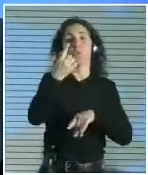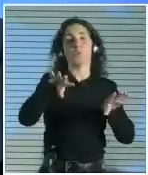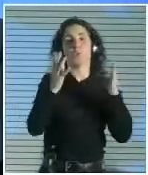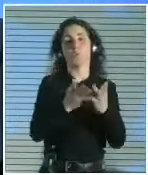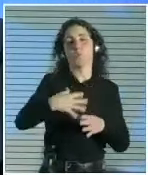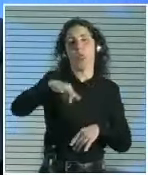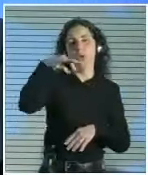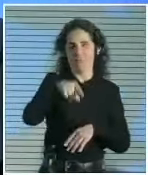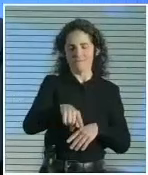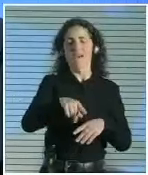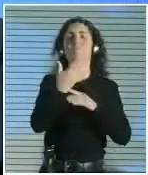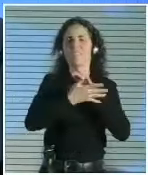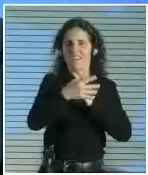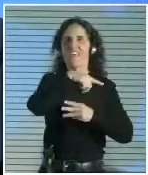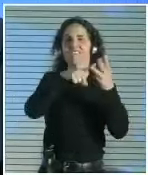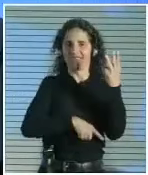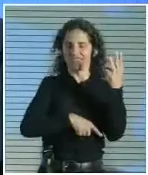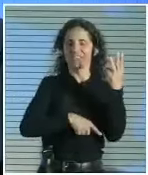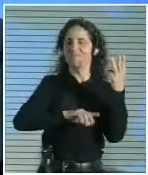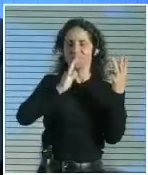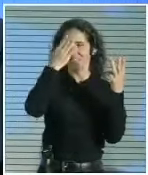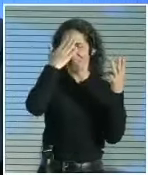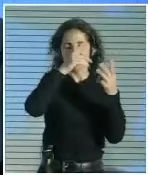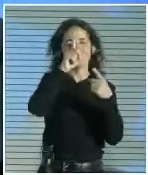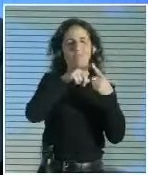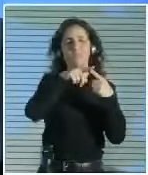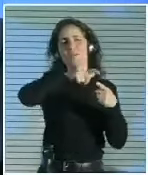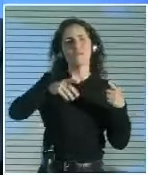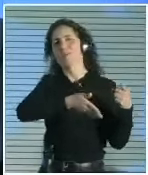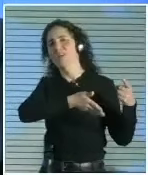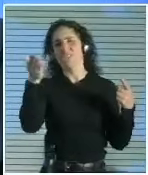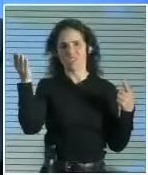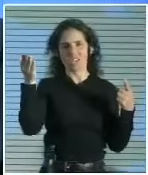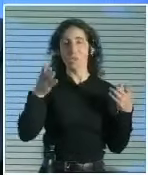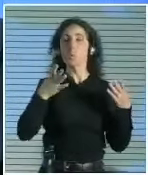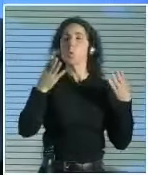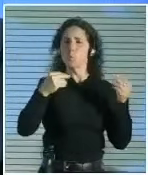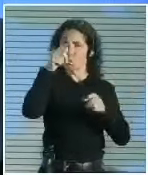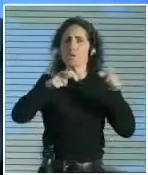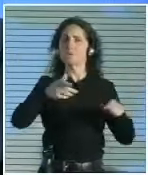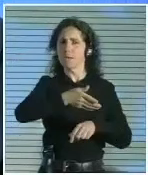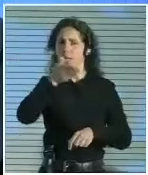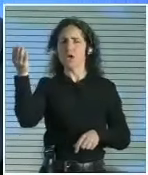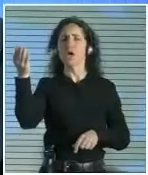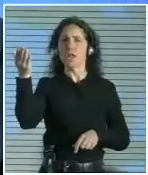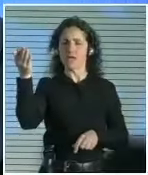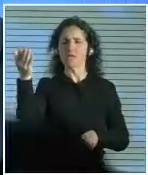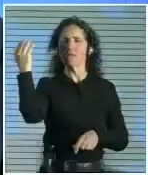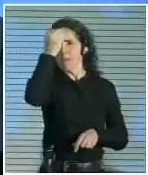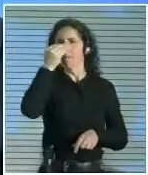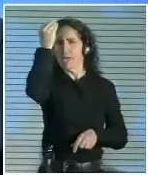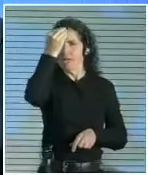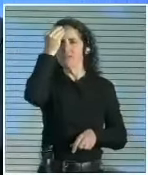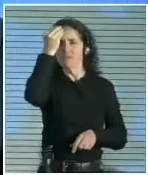First and foremost is the individuals. Many people think that problems in this